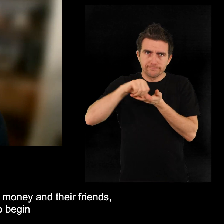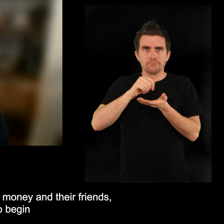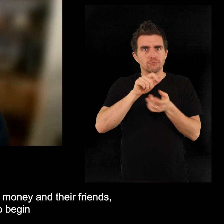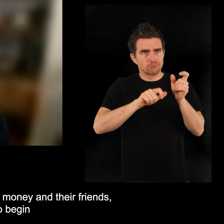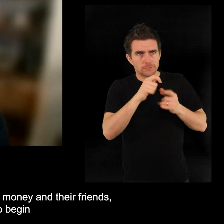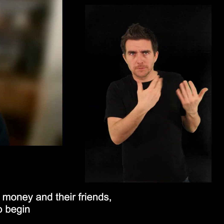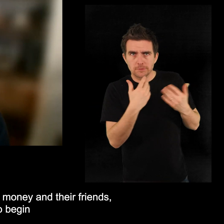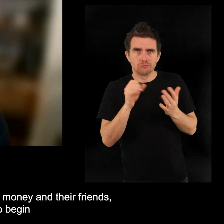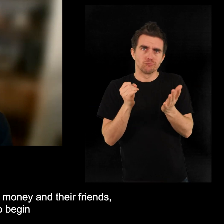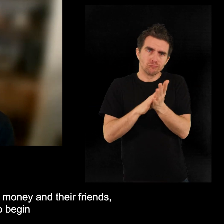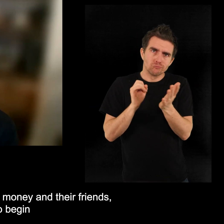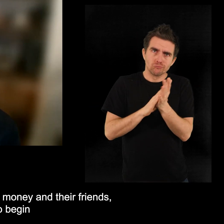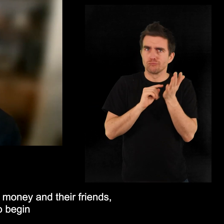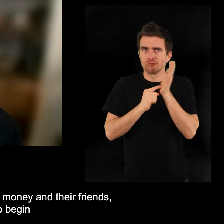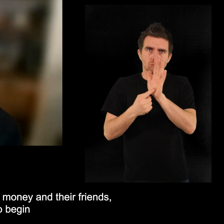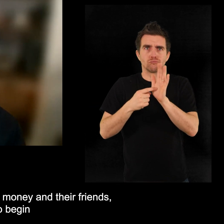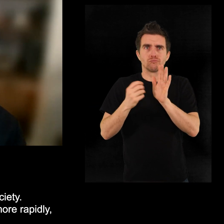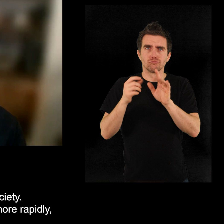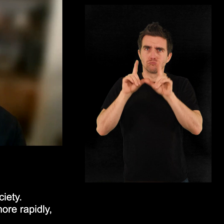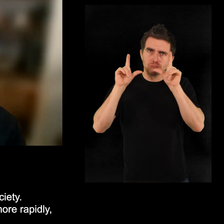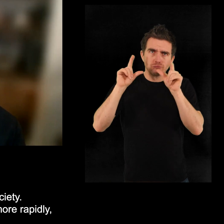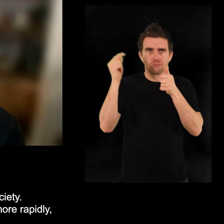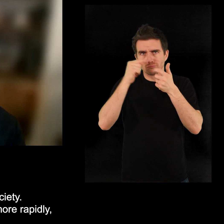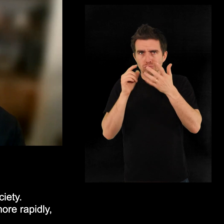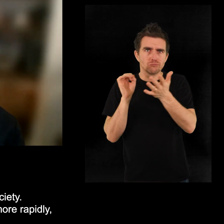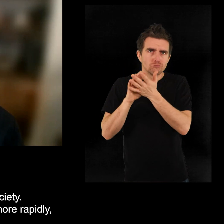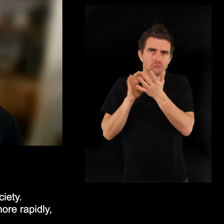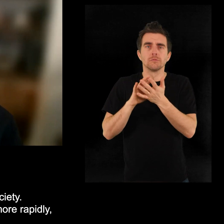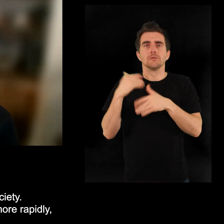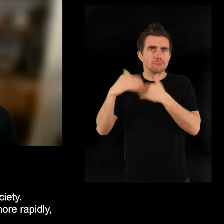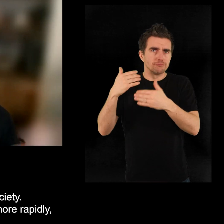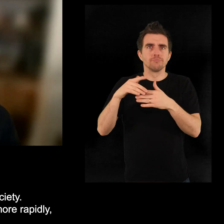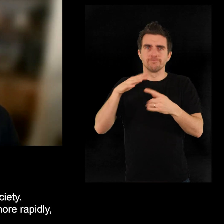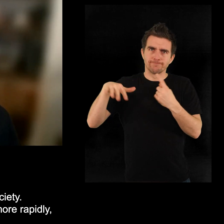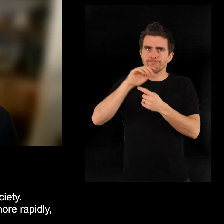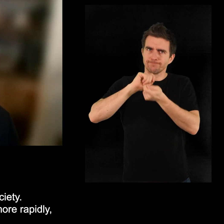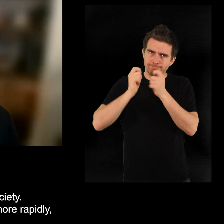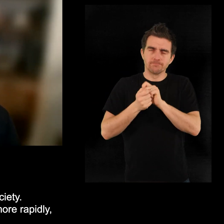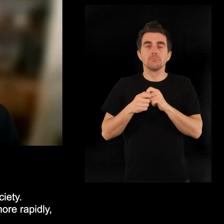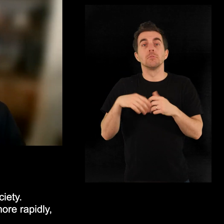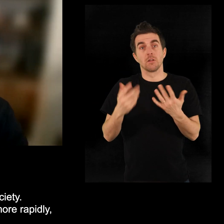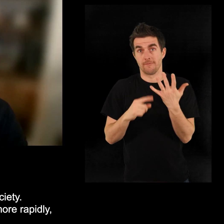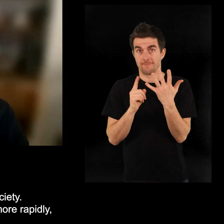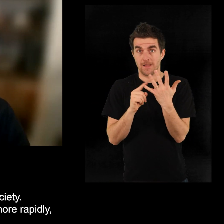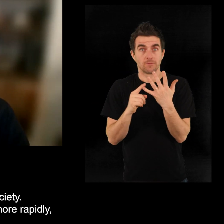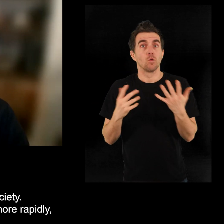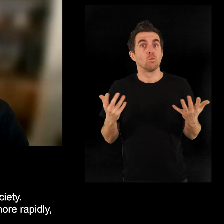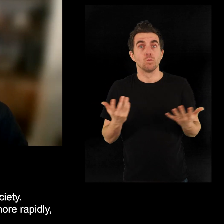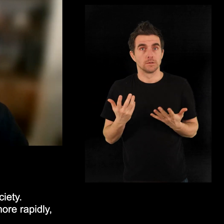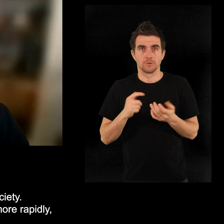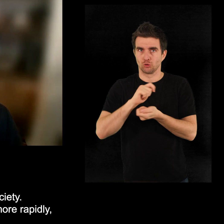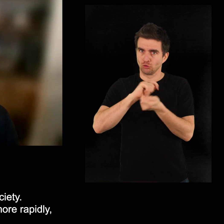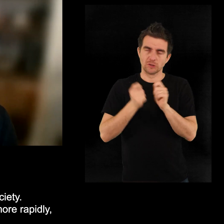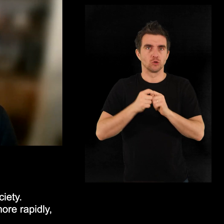friends, using the media and so on, to begin to change the attitudes in society. At stage 5, change comes